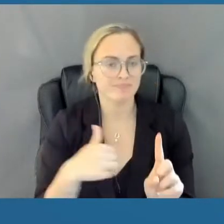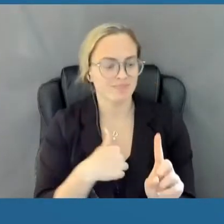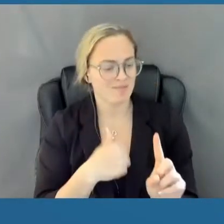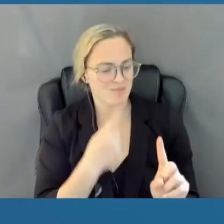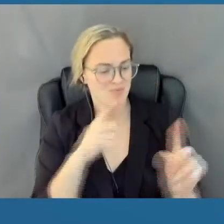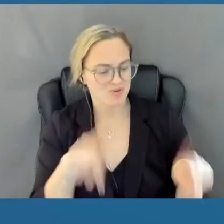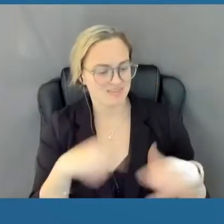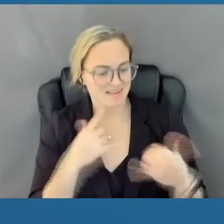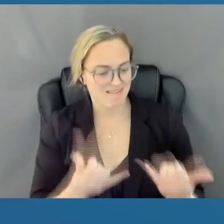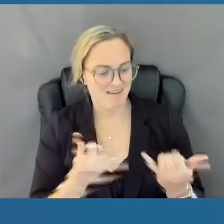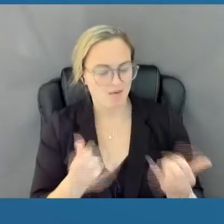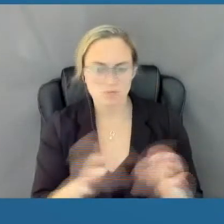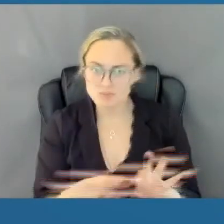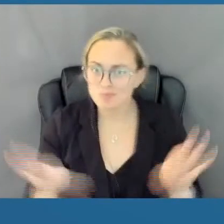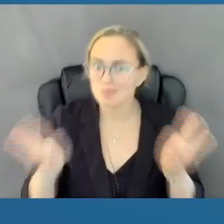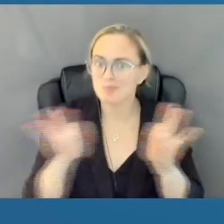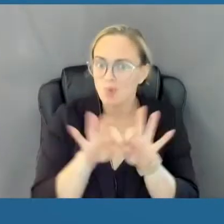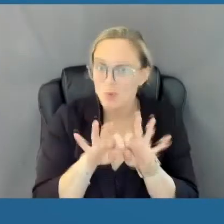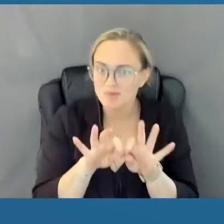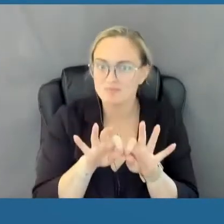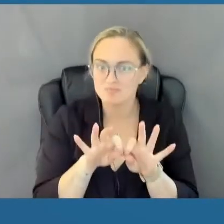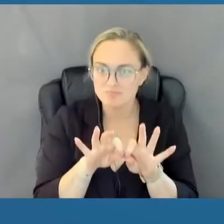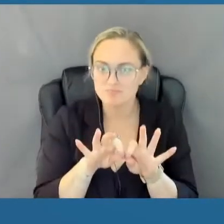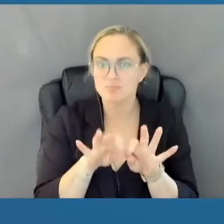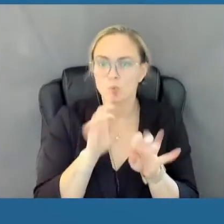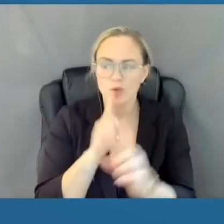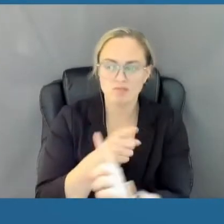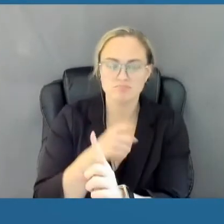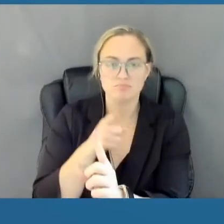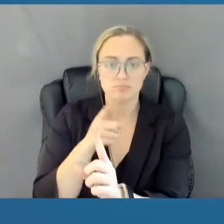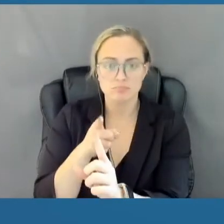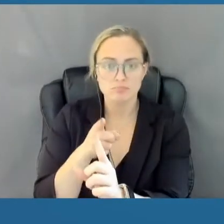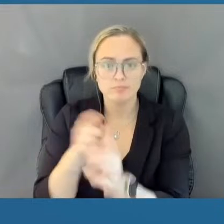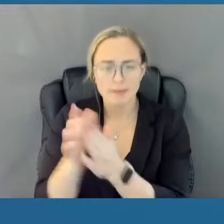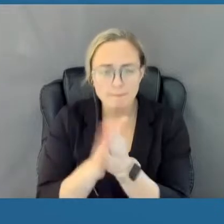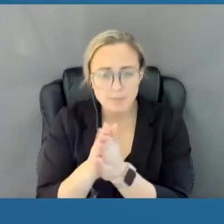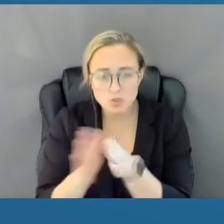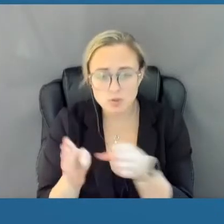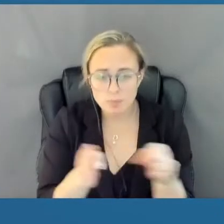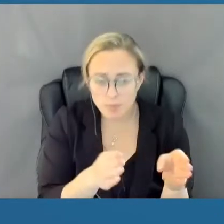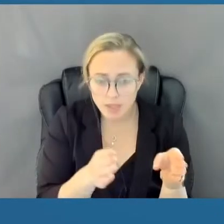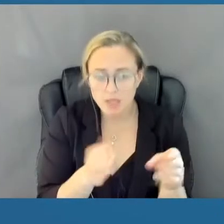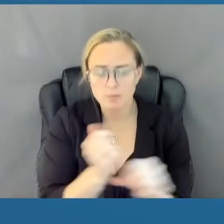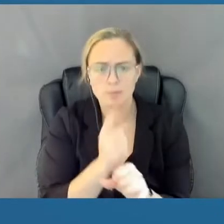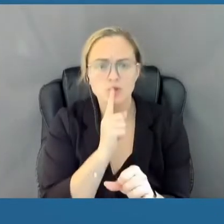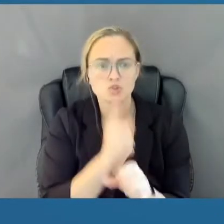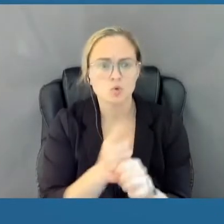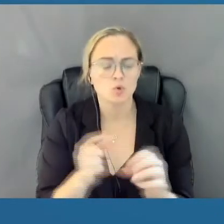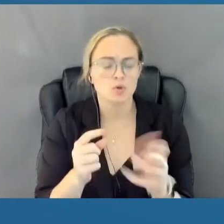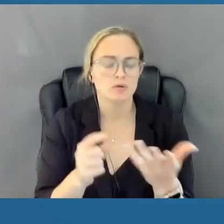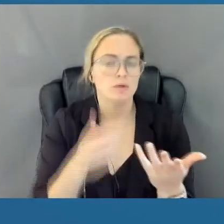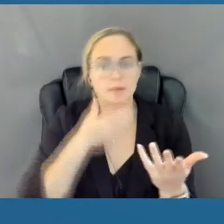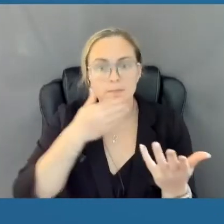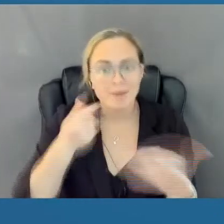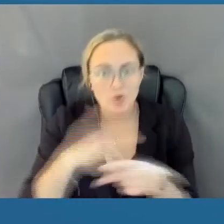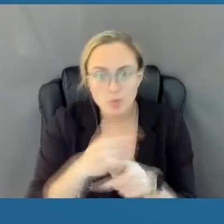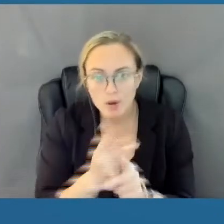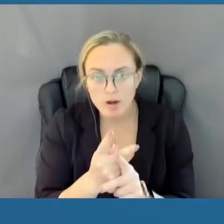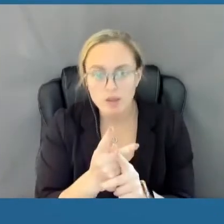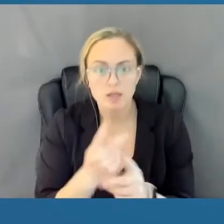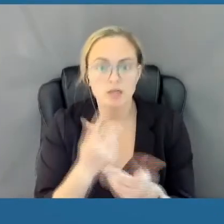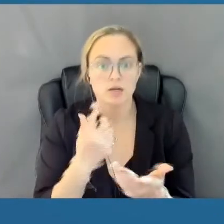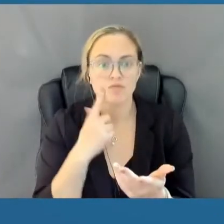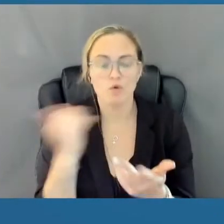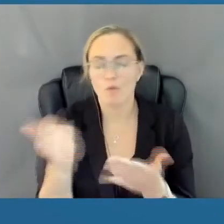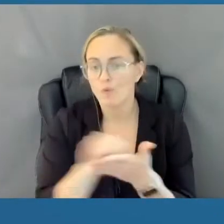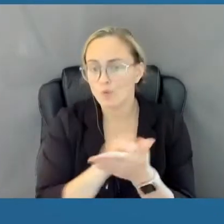this is so critically important to us that we're going to pursue this ambitious plan, but we're going to make sure that it's a better product for all New Yorkers